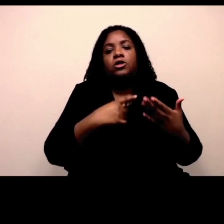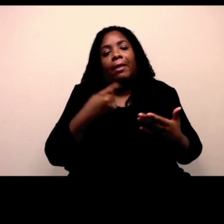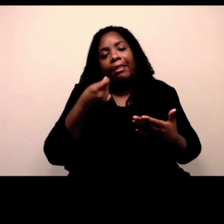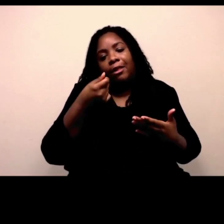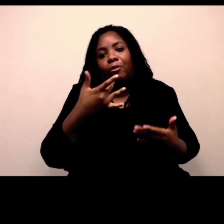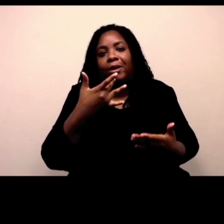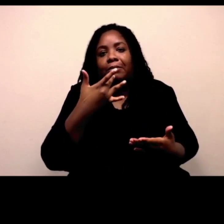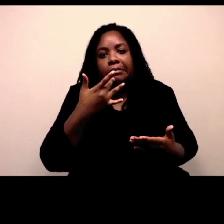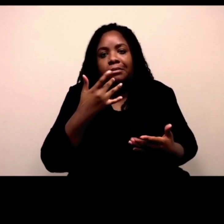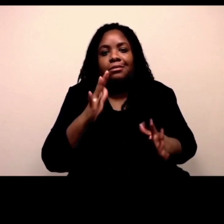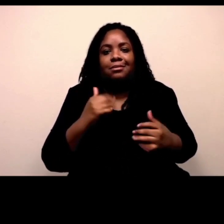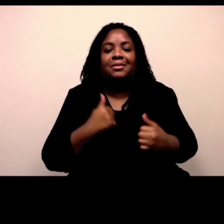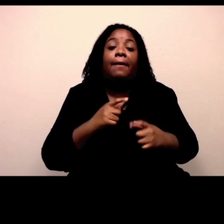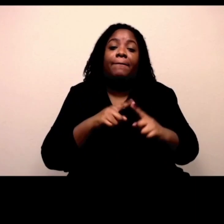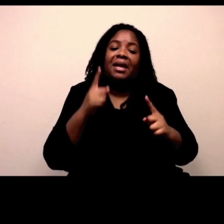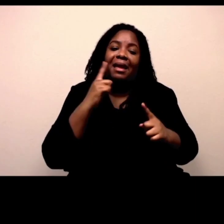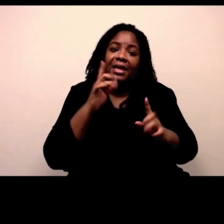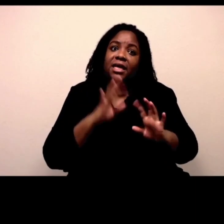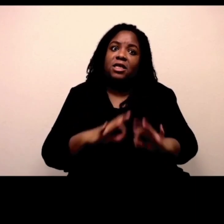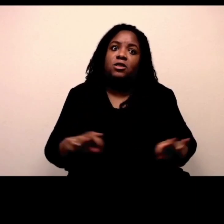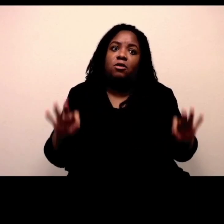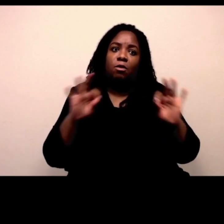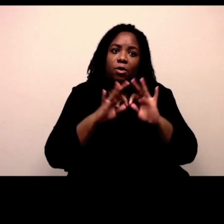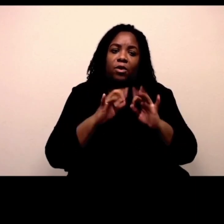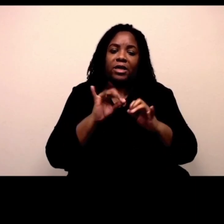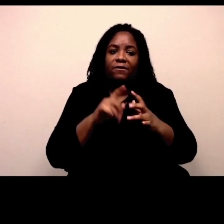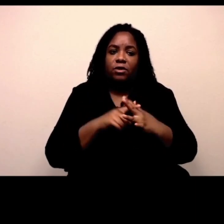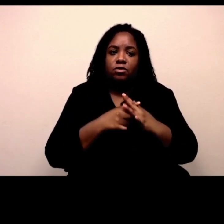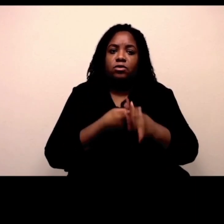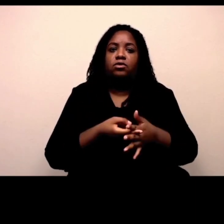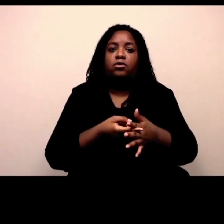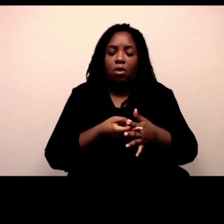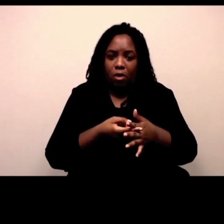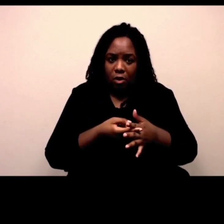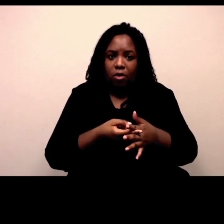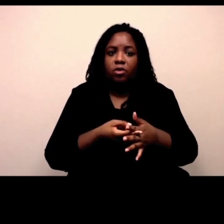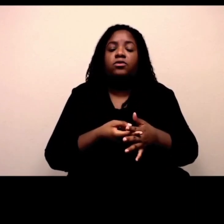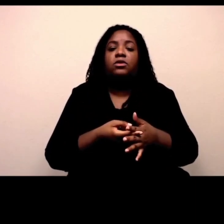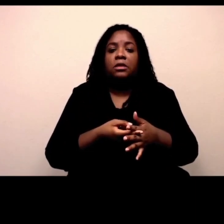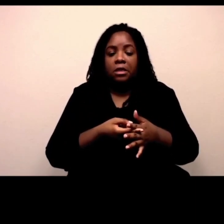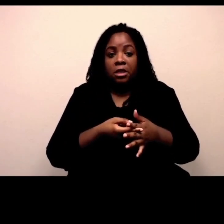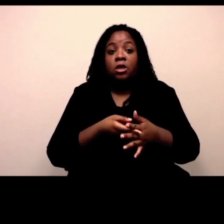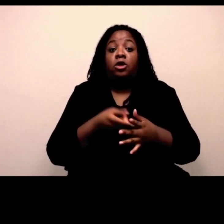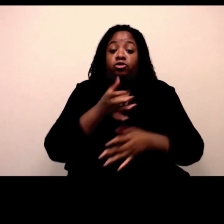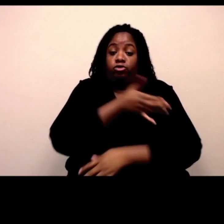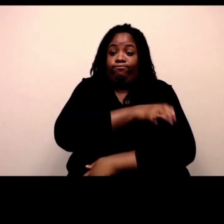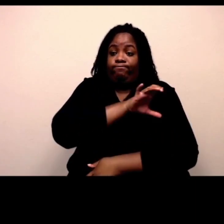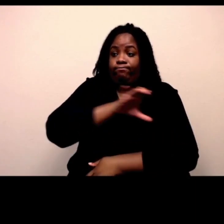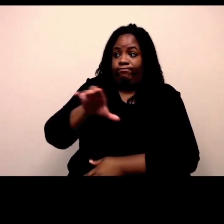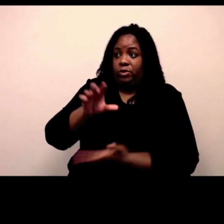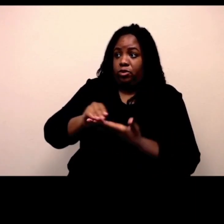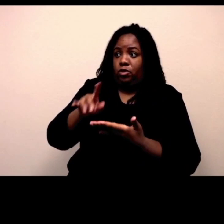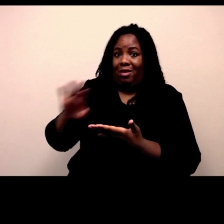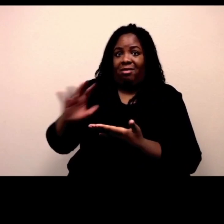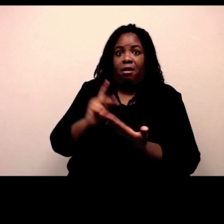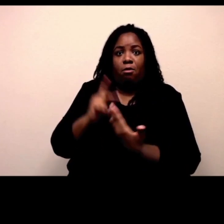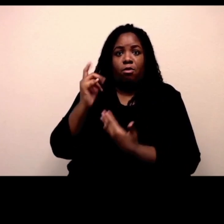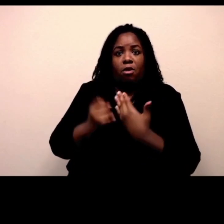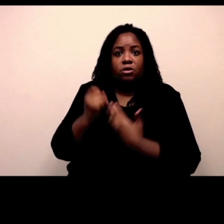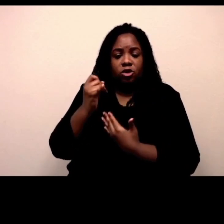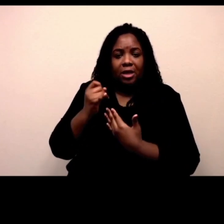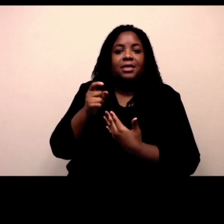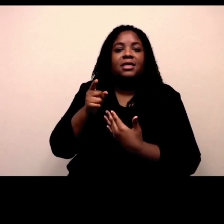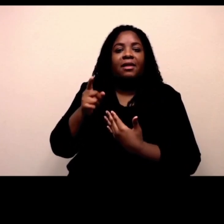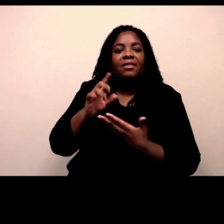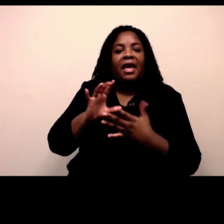that, but I really think that is the key when you start to allow and empower your students to kind of manifest their projects, having the content